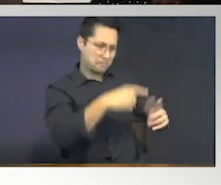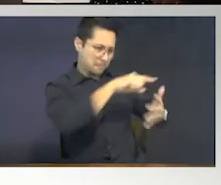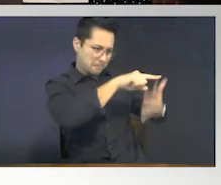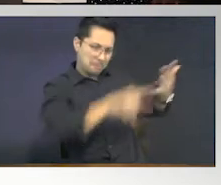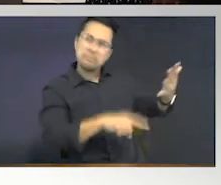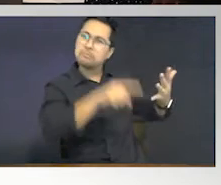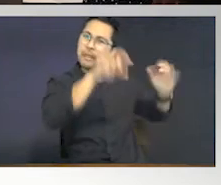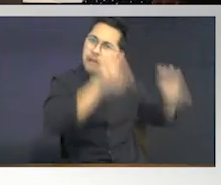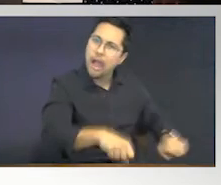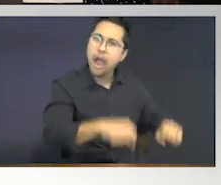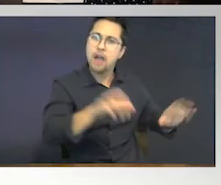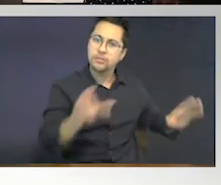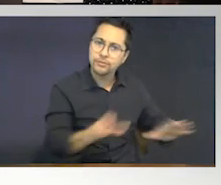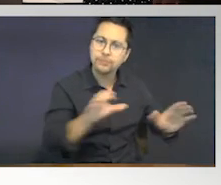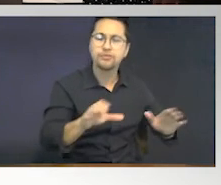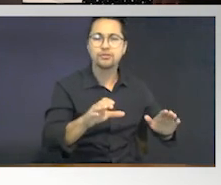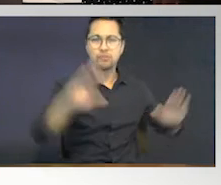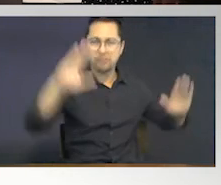good things that they can do.